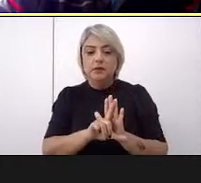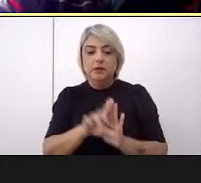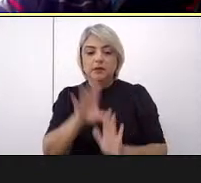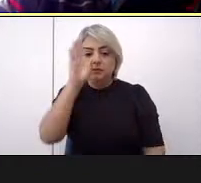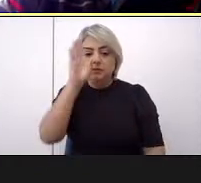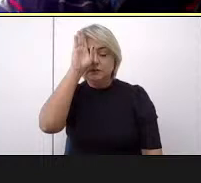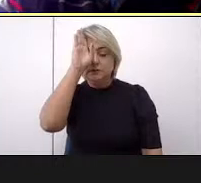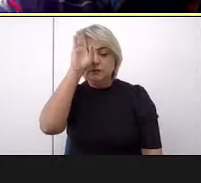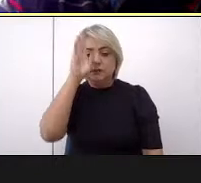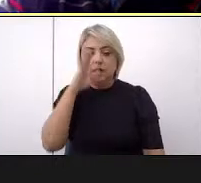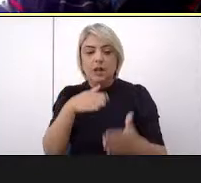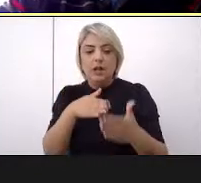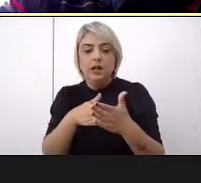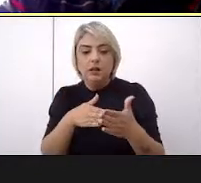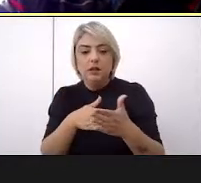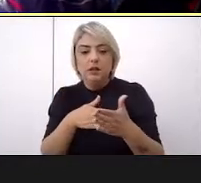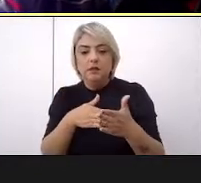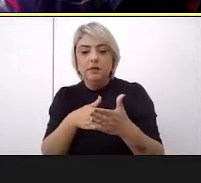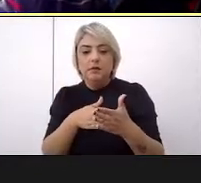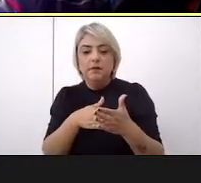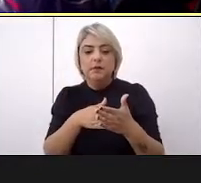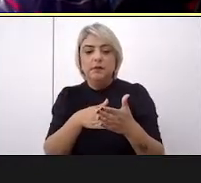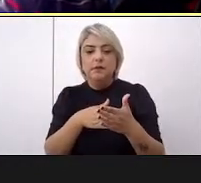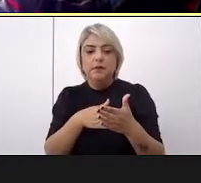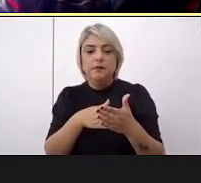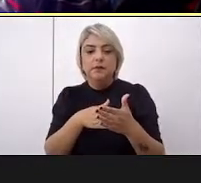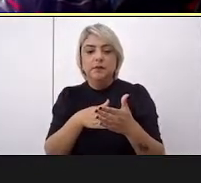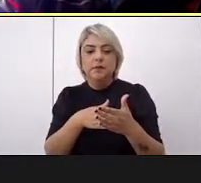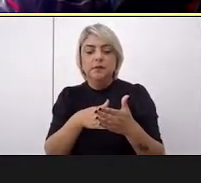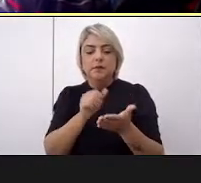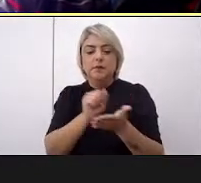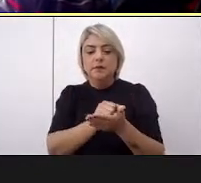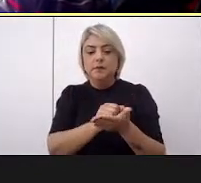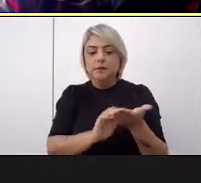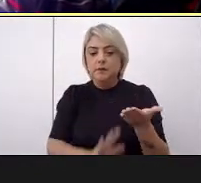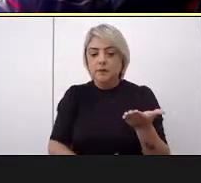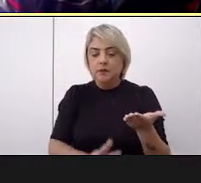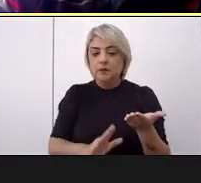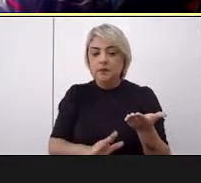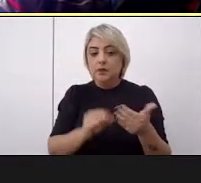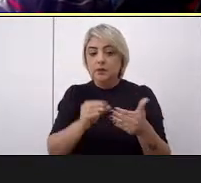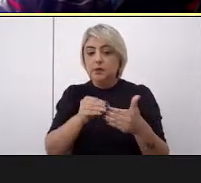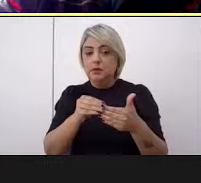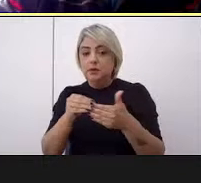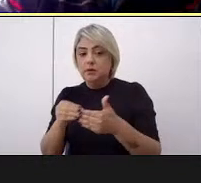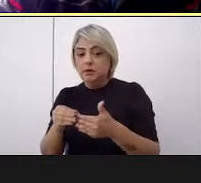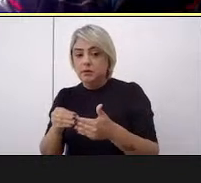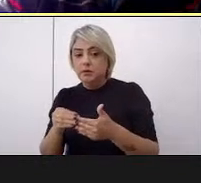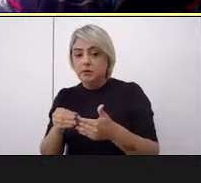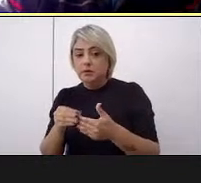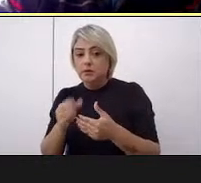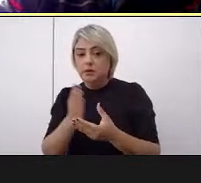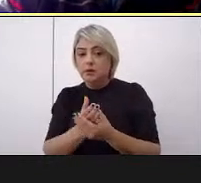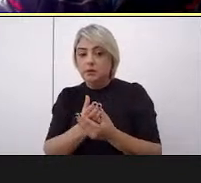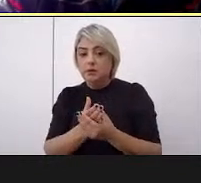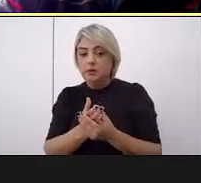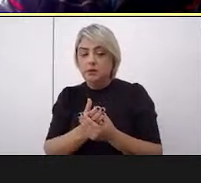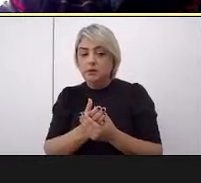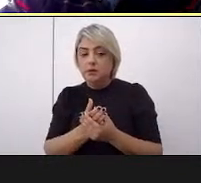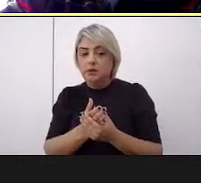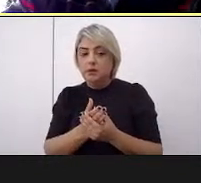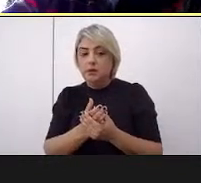of action that are difficult to deviate from because of the high probability of being sanctioned in case of